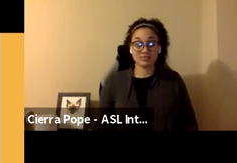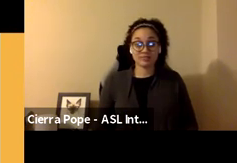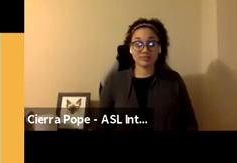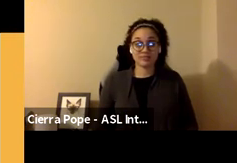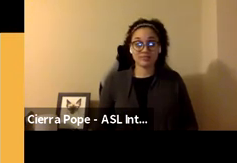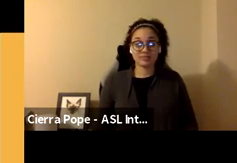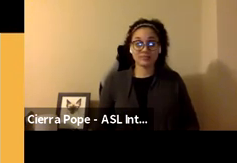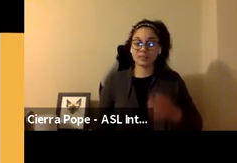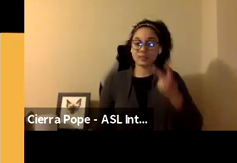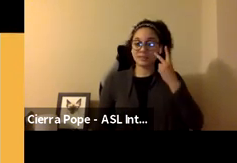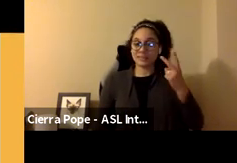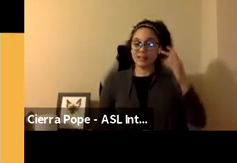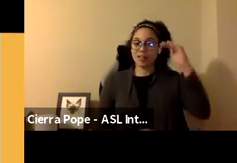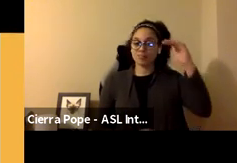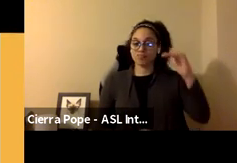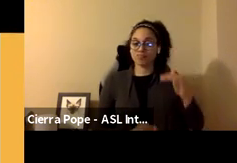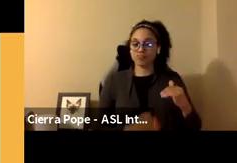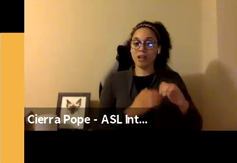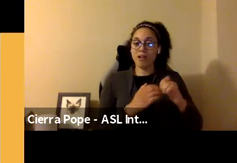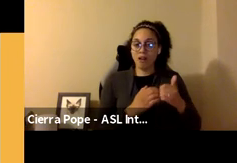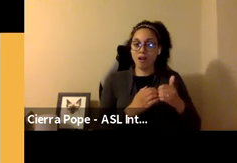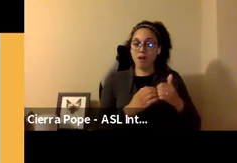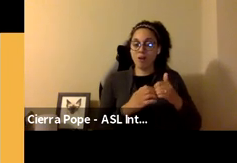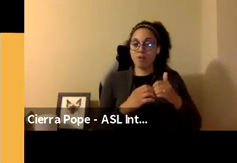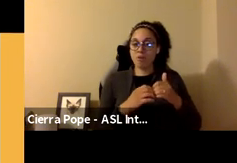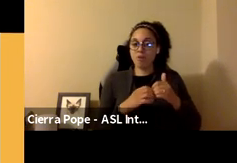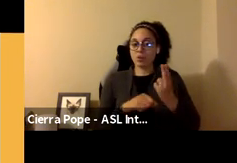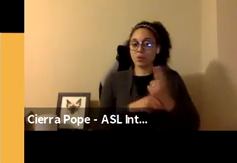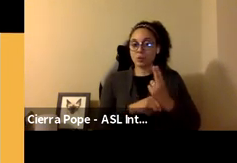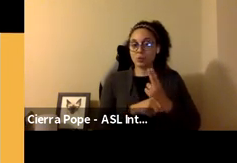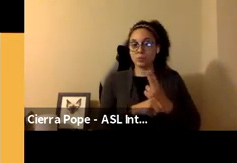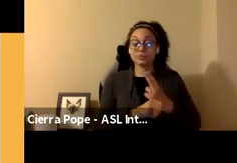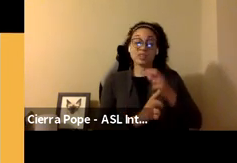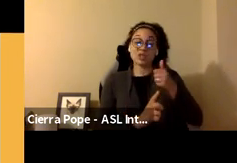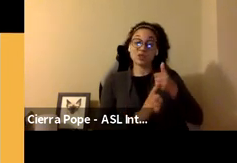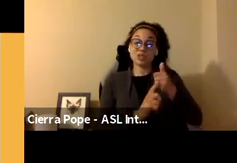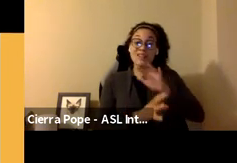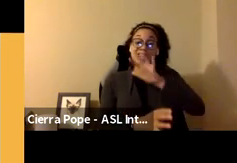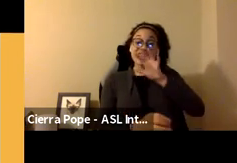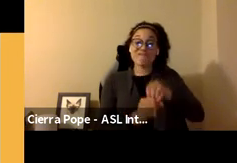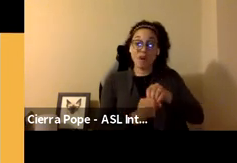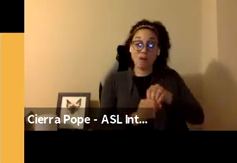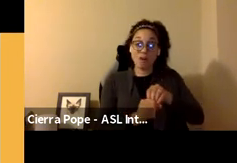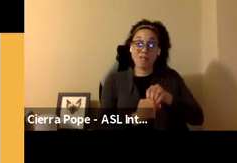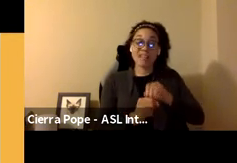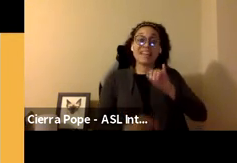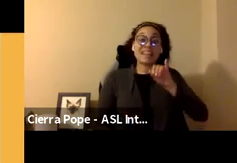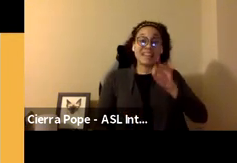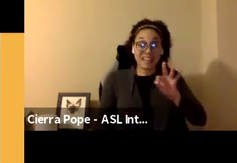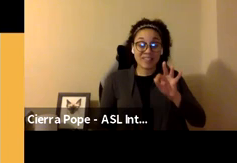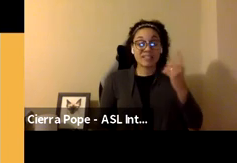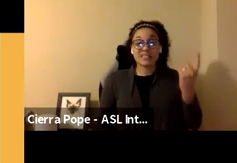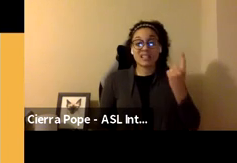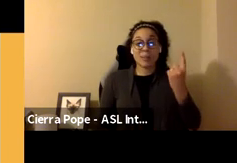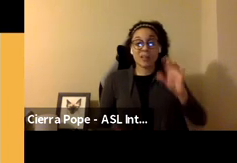of how it works. So typically you're getting involved when things might not be going well. When things